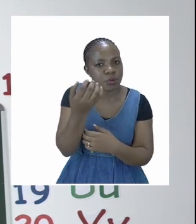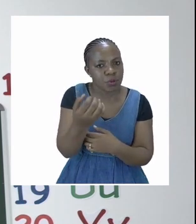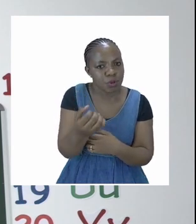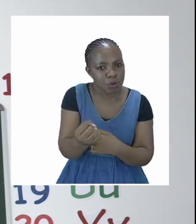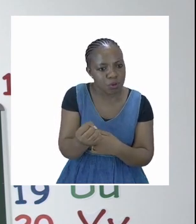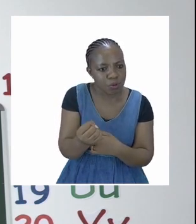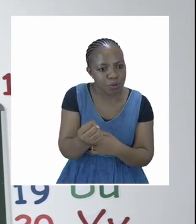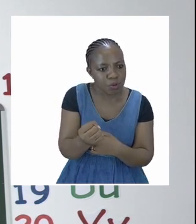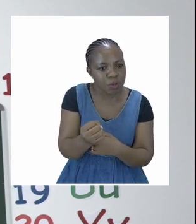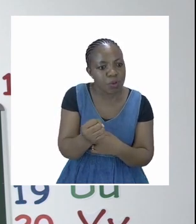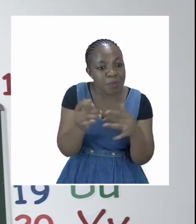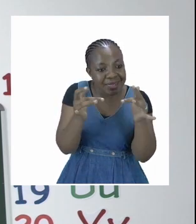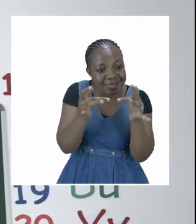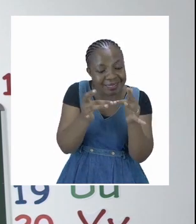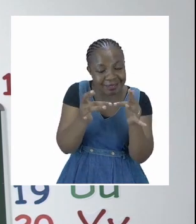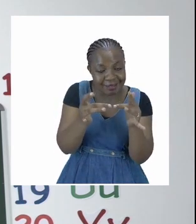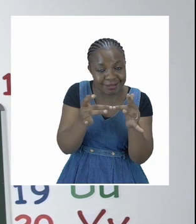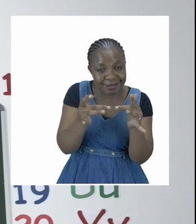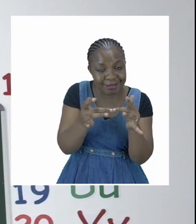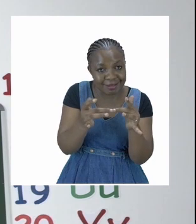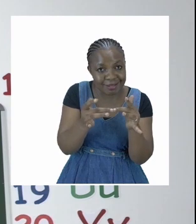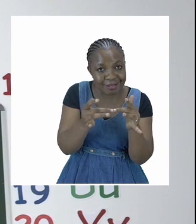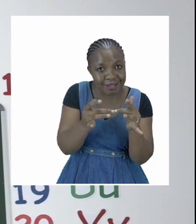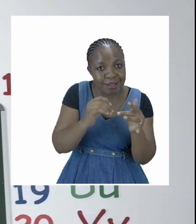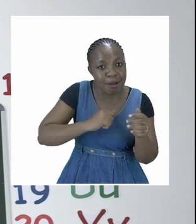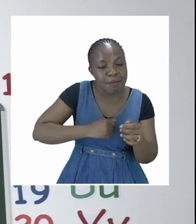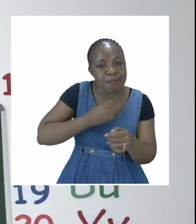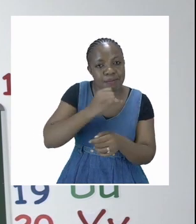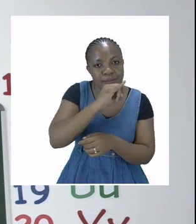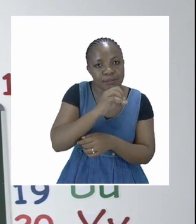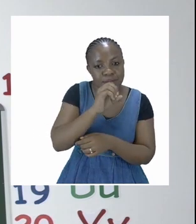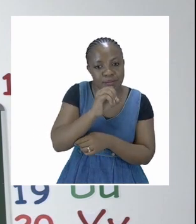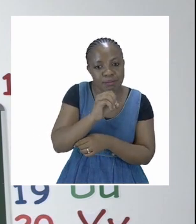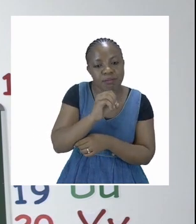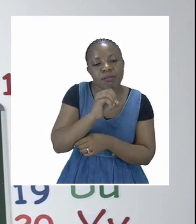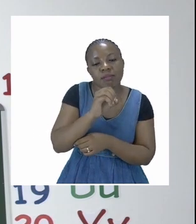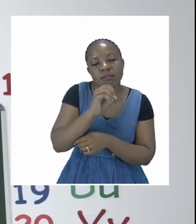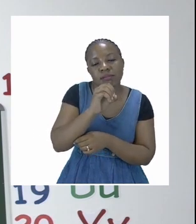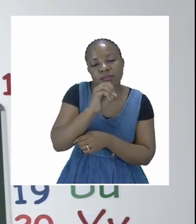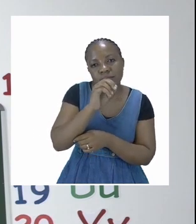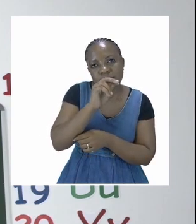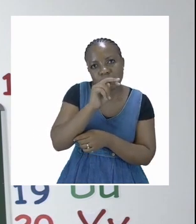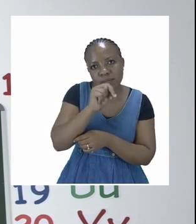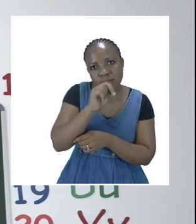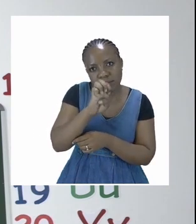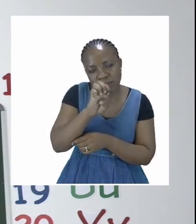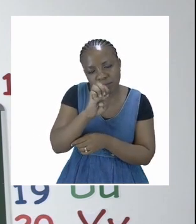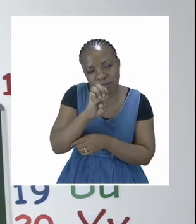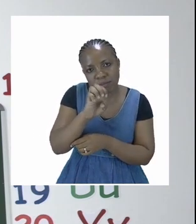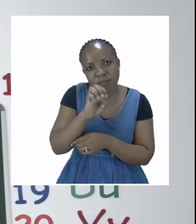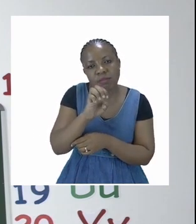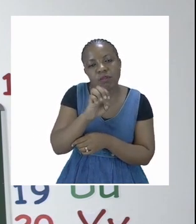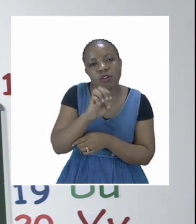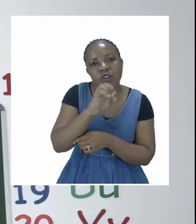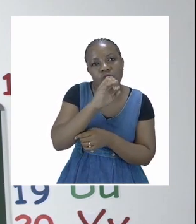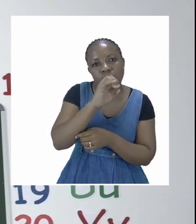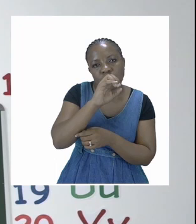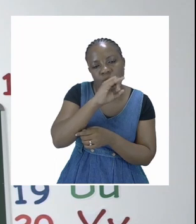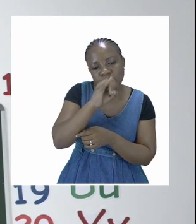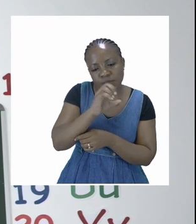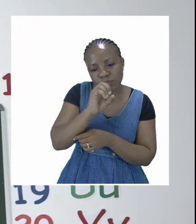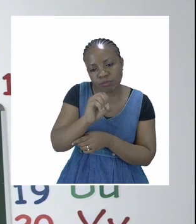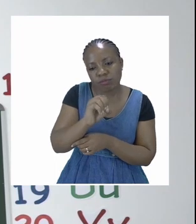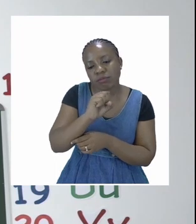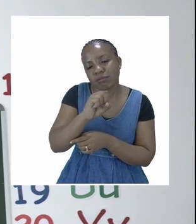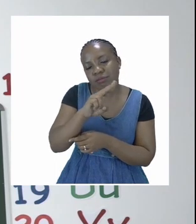our online platforms, MyZone and Zoshi Facebook pages, and in addition,